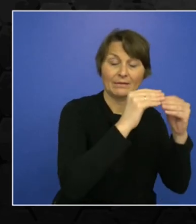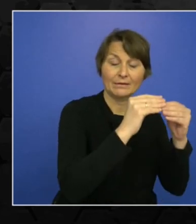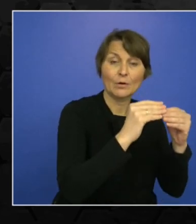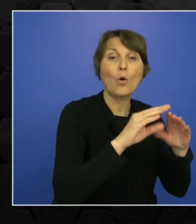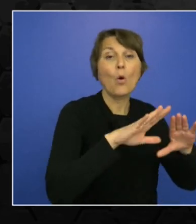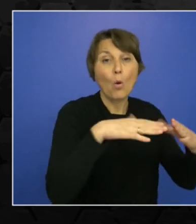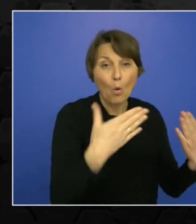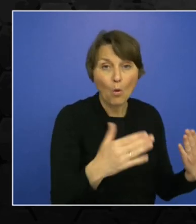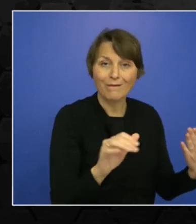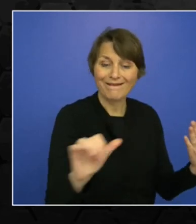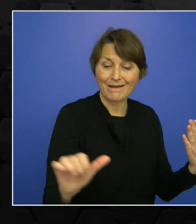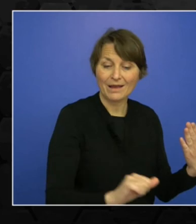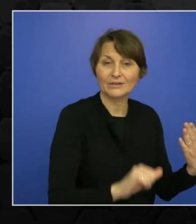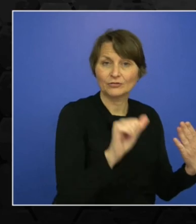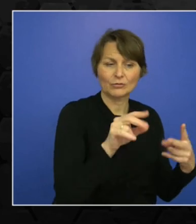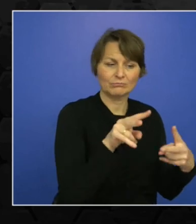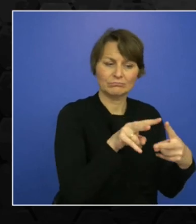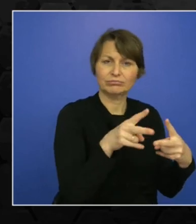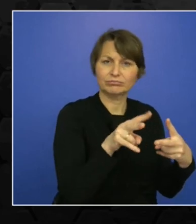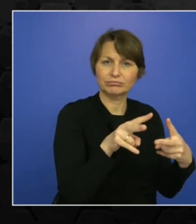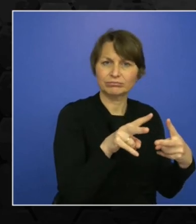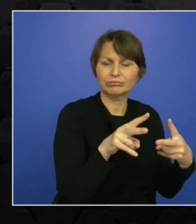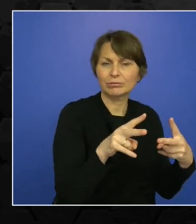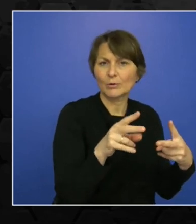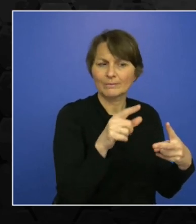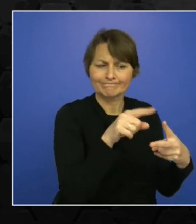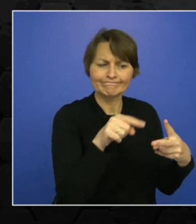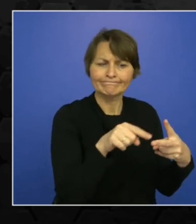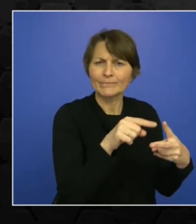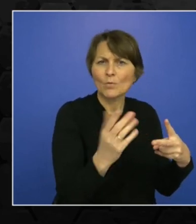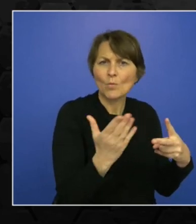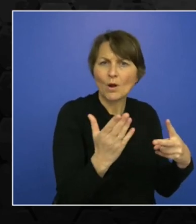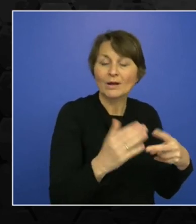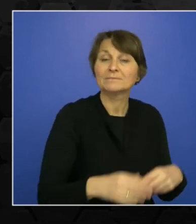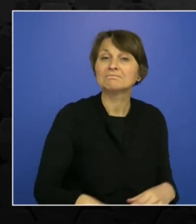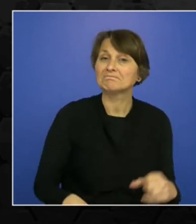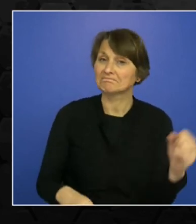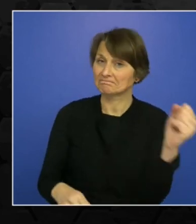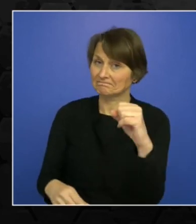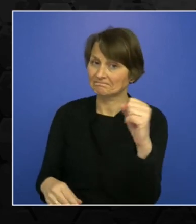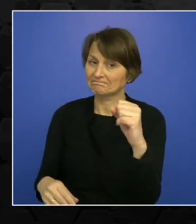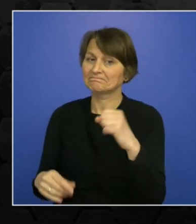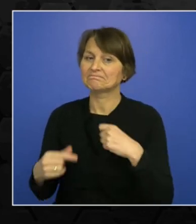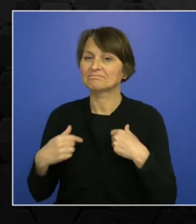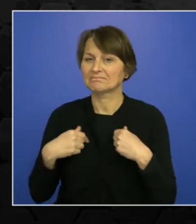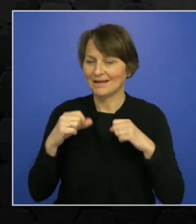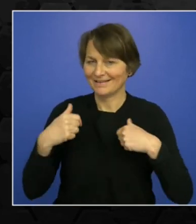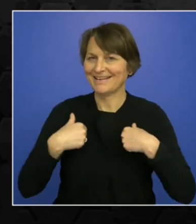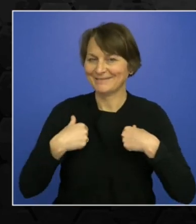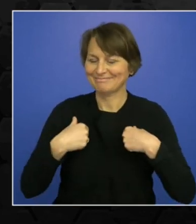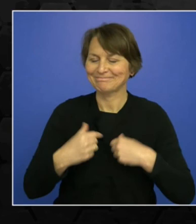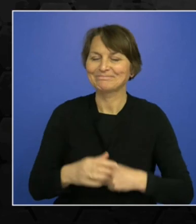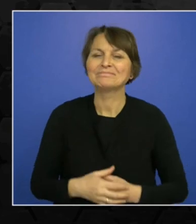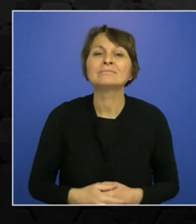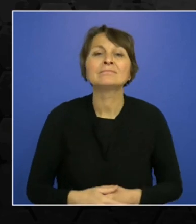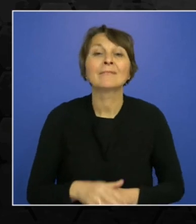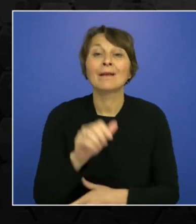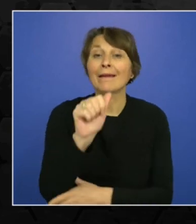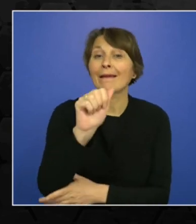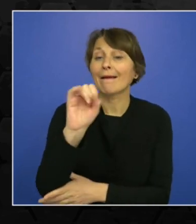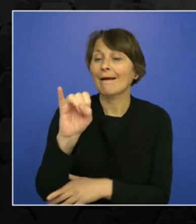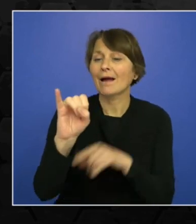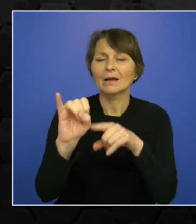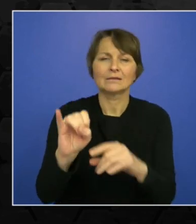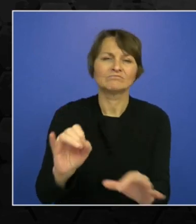Okay, I think Sharif can answer this. Yeah, I can take it. AI is an amazing tool. Also, it